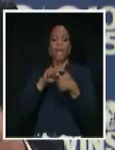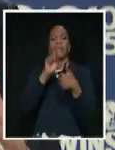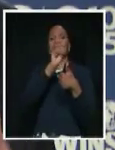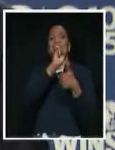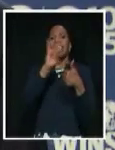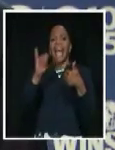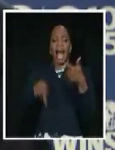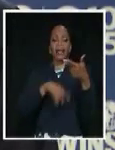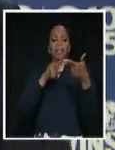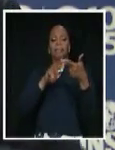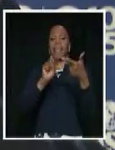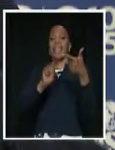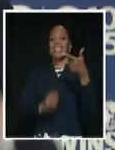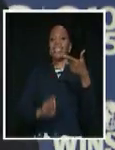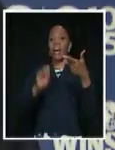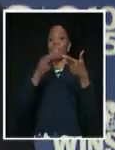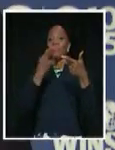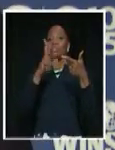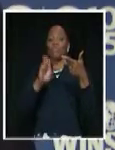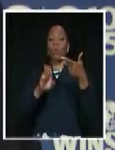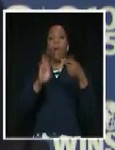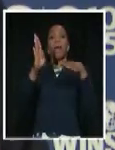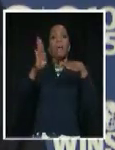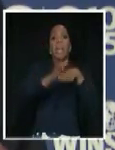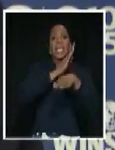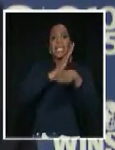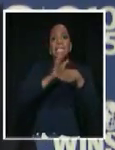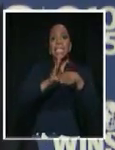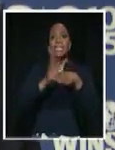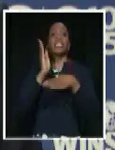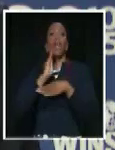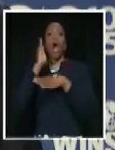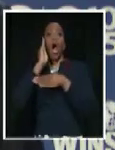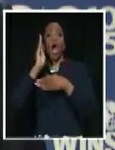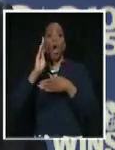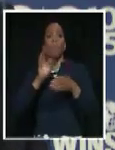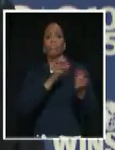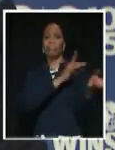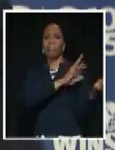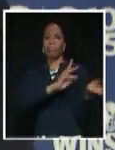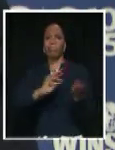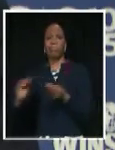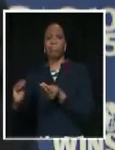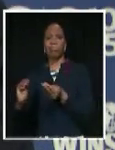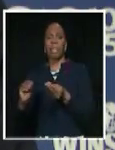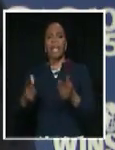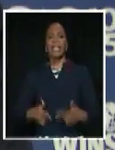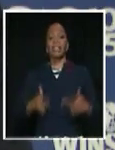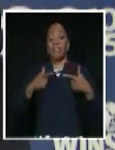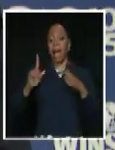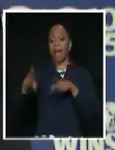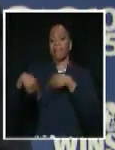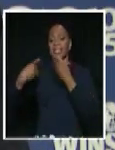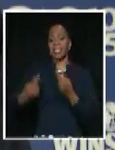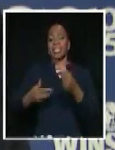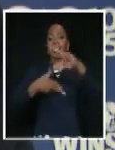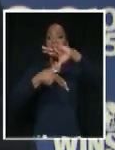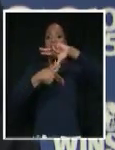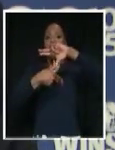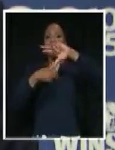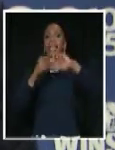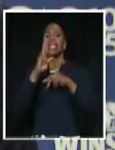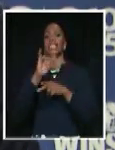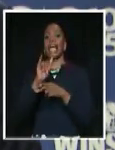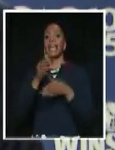their homes, lost their businesses, lost a huge amount of money just surviving since Sandy. Let's get them some of the job